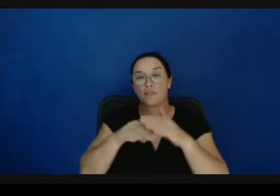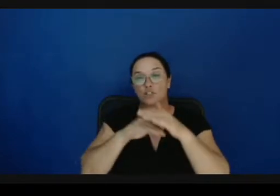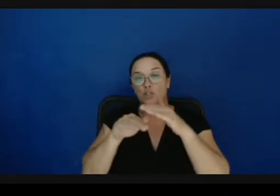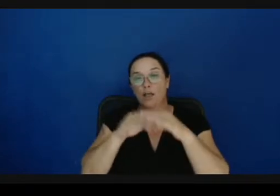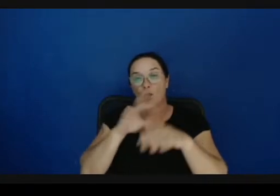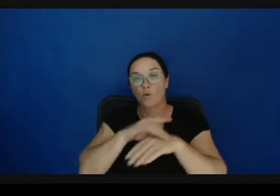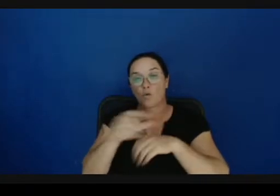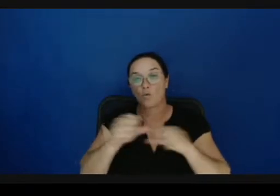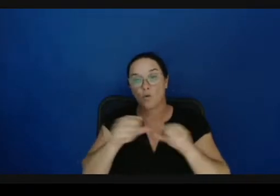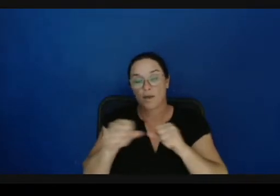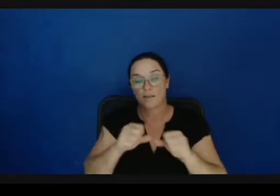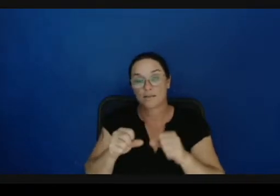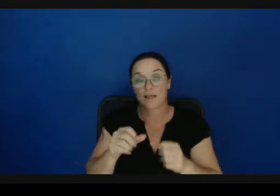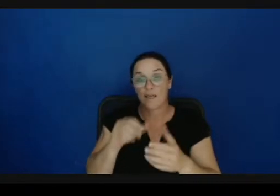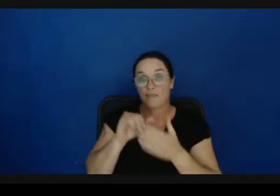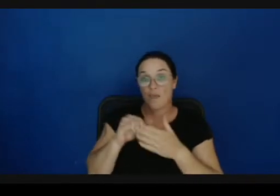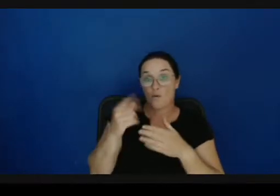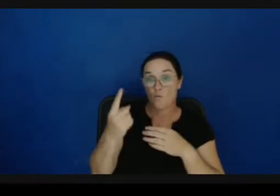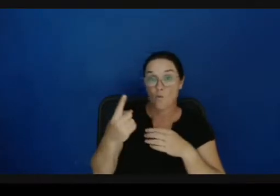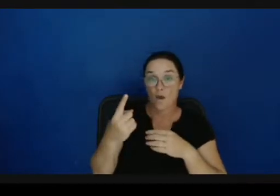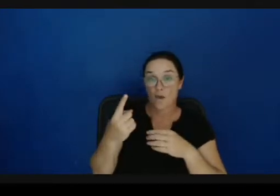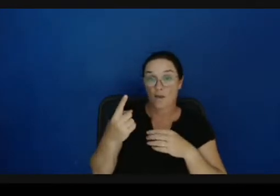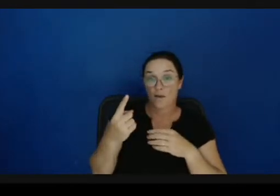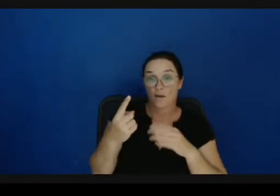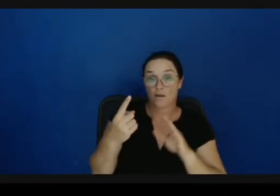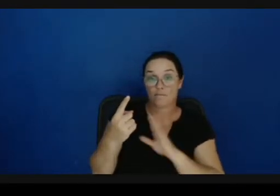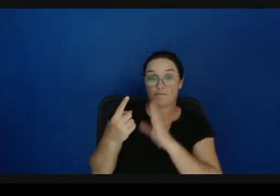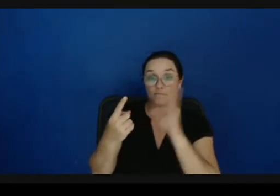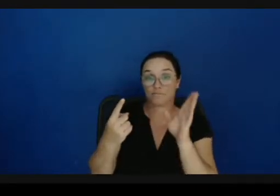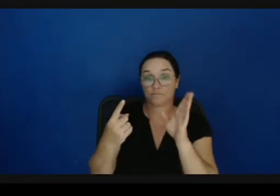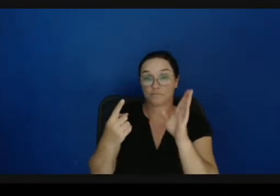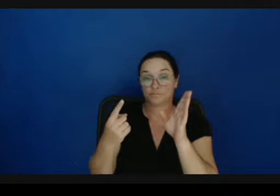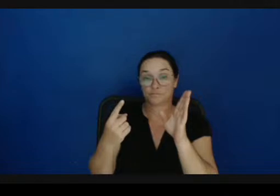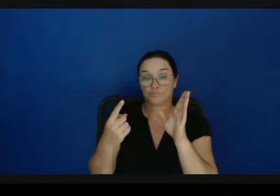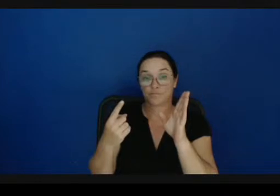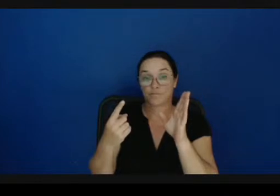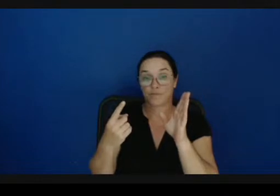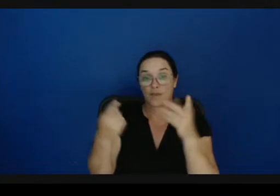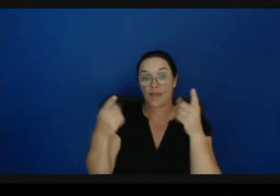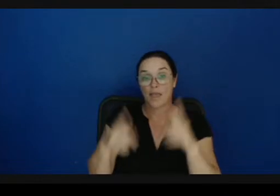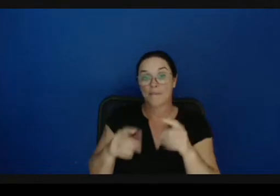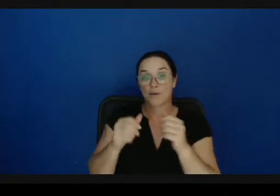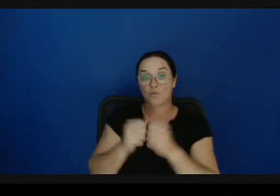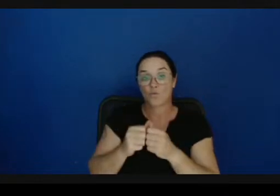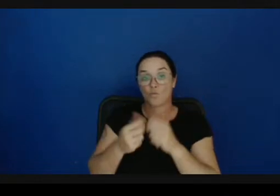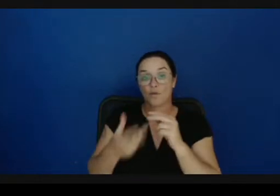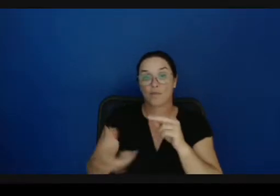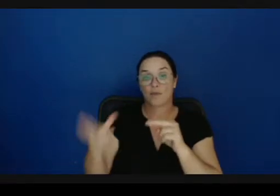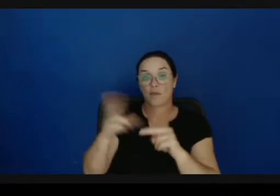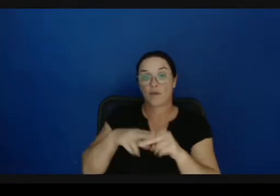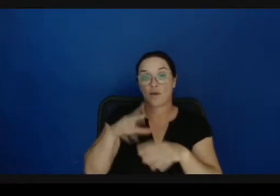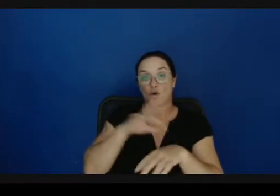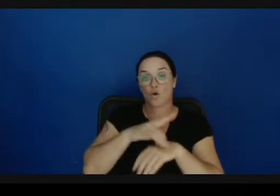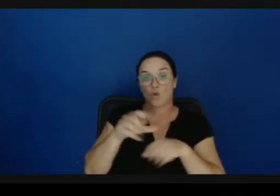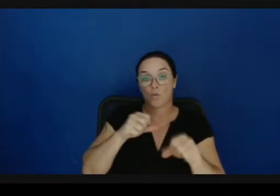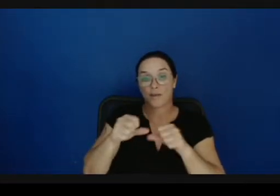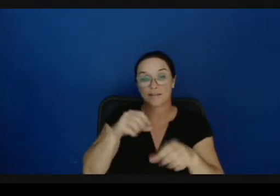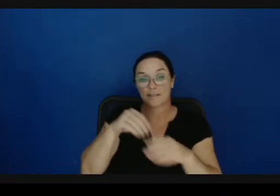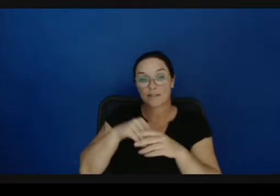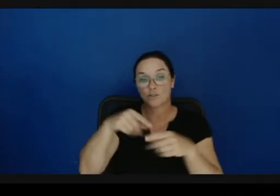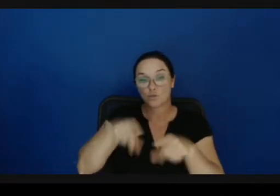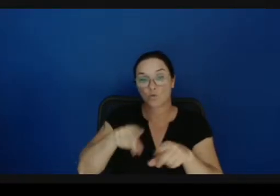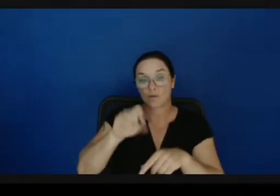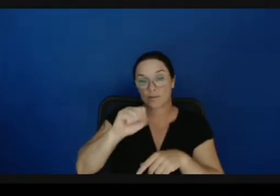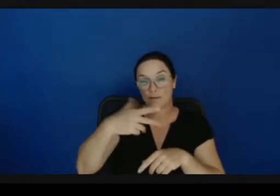particular, this one happened together with an increase in seismicity in September